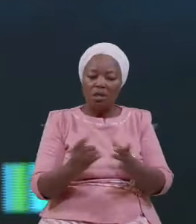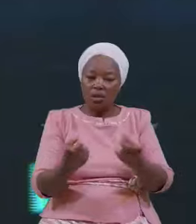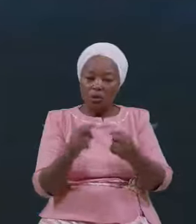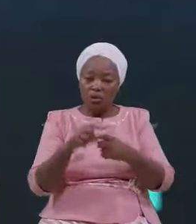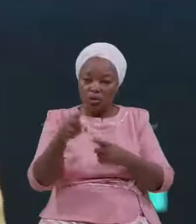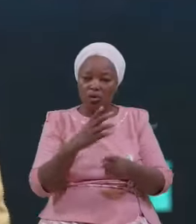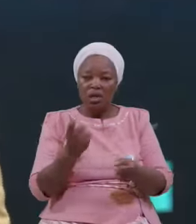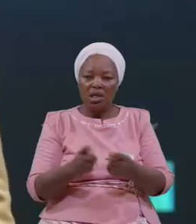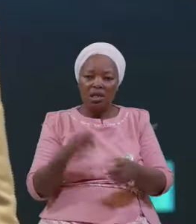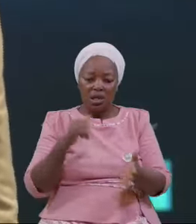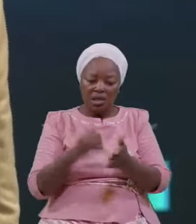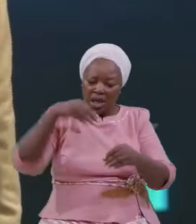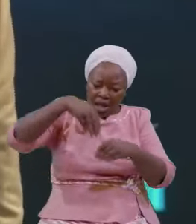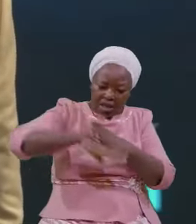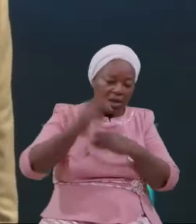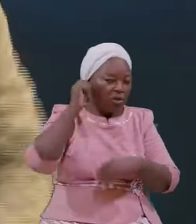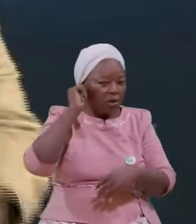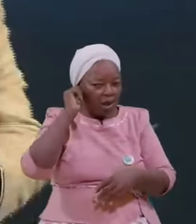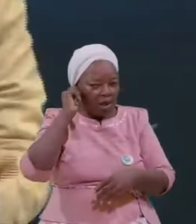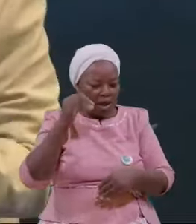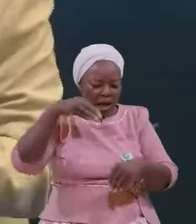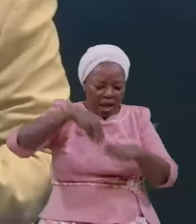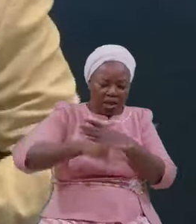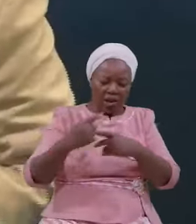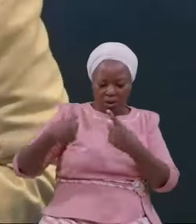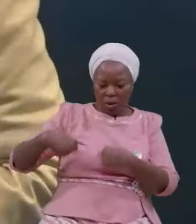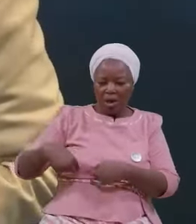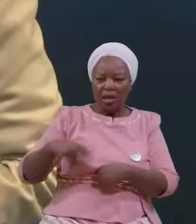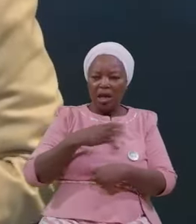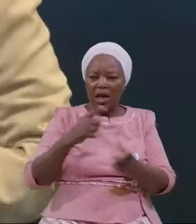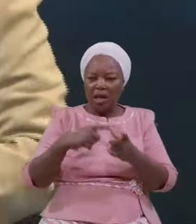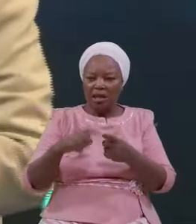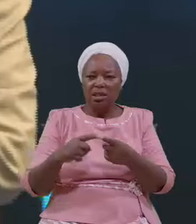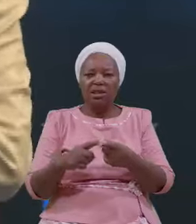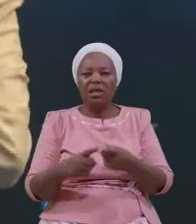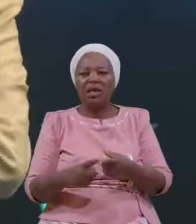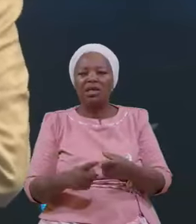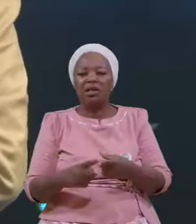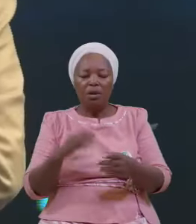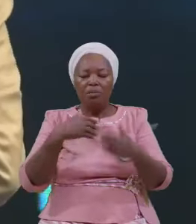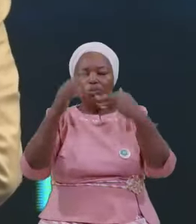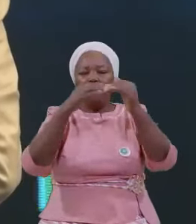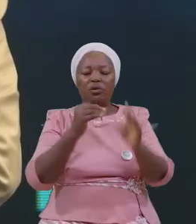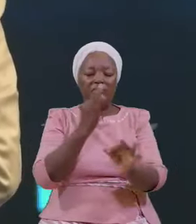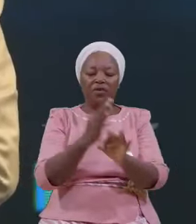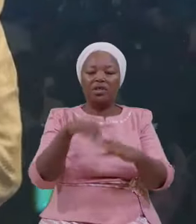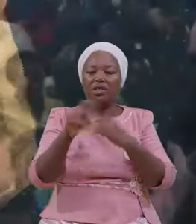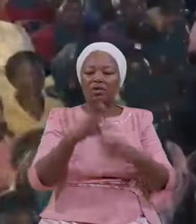ear, enters your heart, and then builds faith in you, life will come to